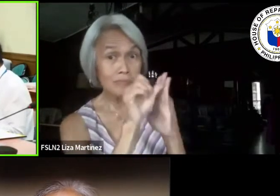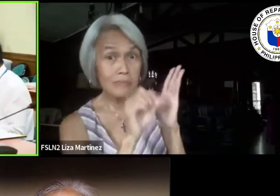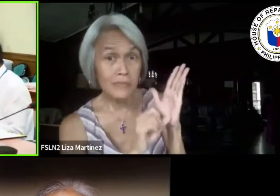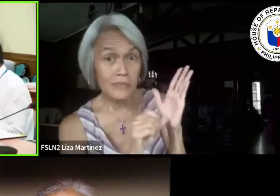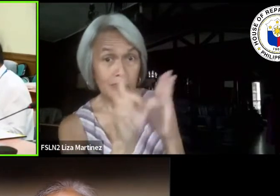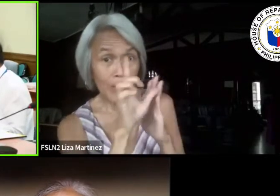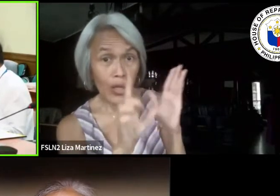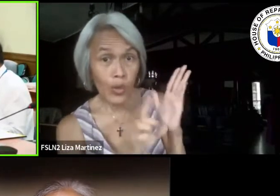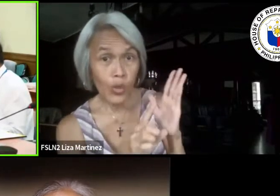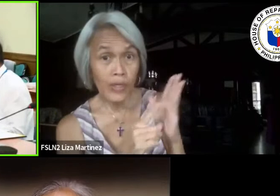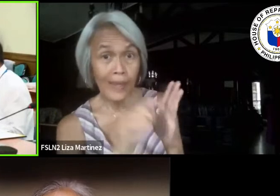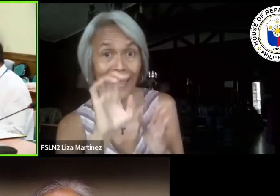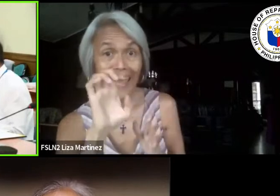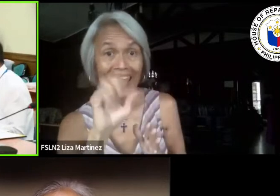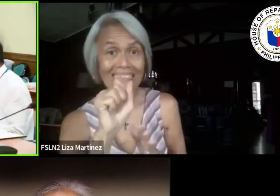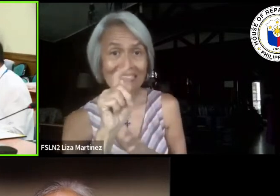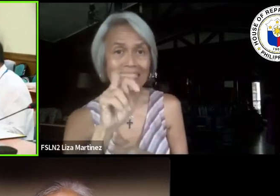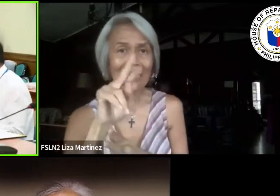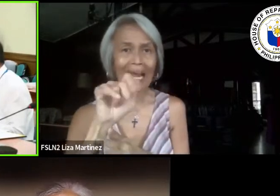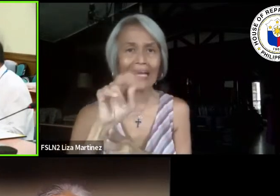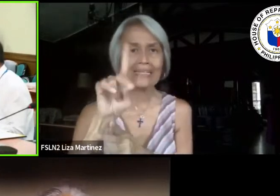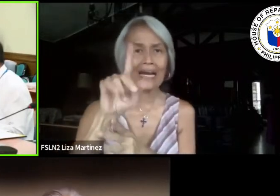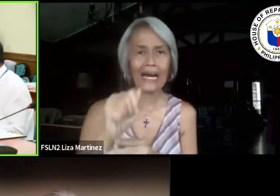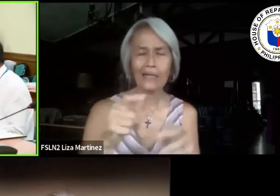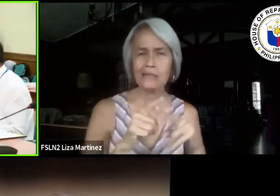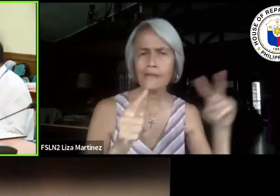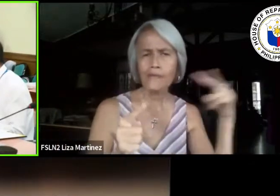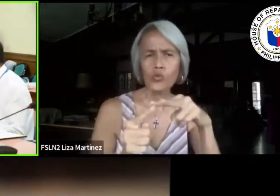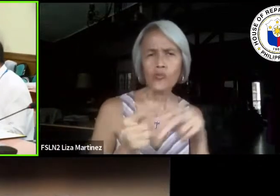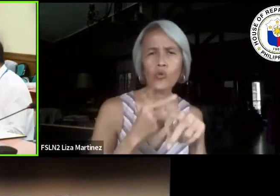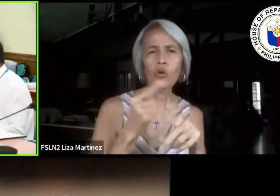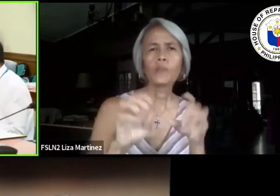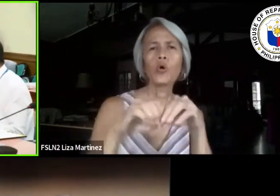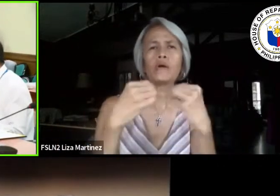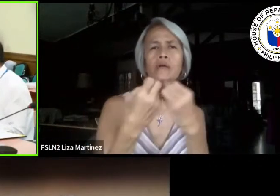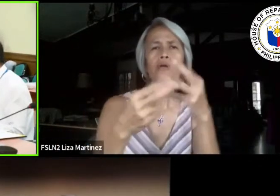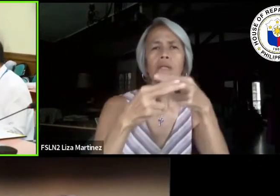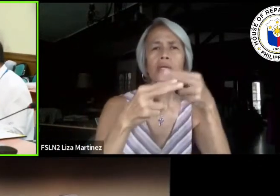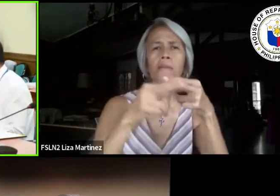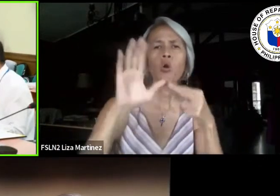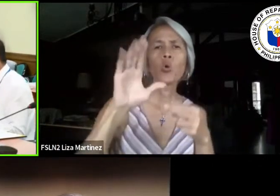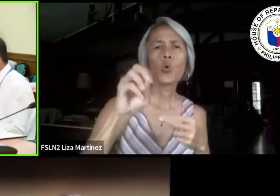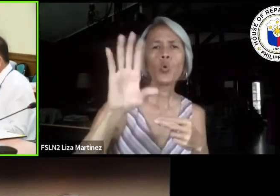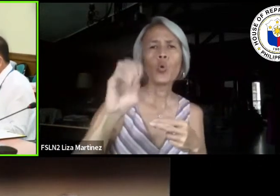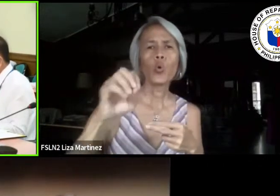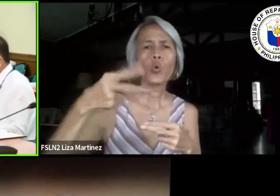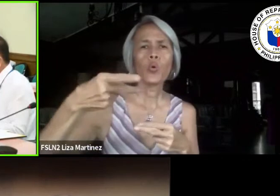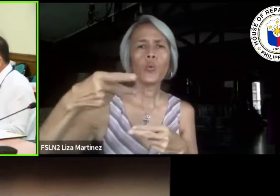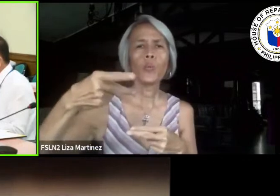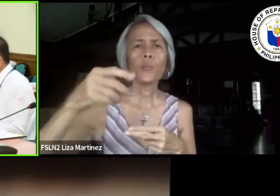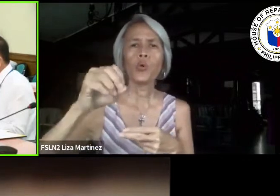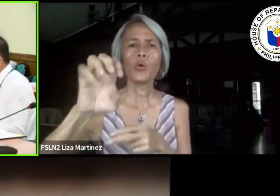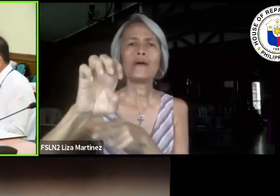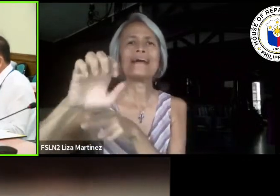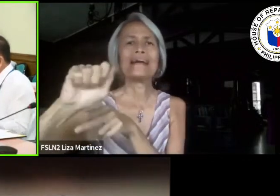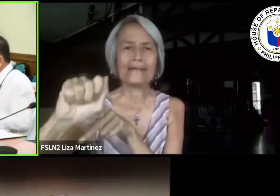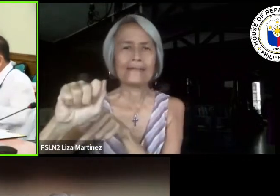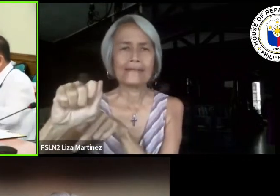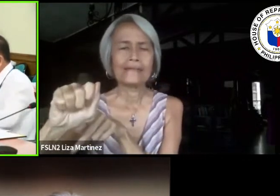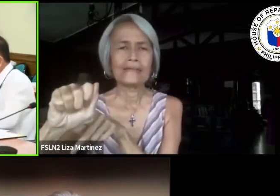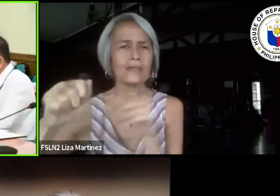po. On behalf of the COCOPEA, we interpose no objection to House Bill 2188 and 3925. In fact, we support